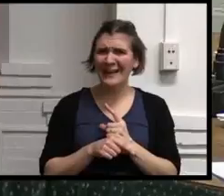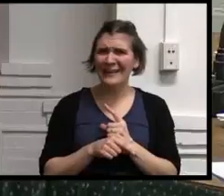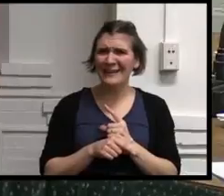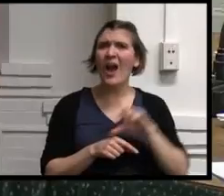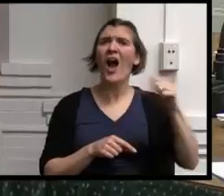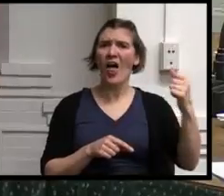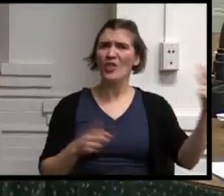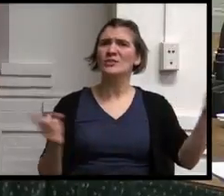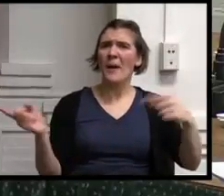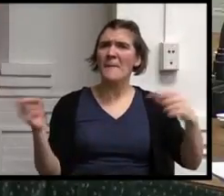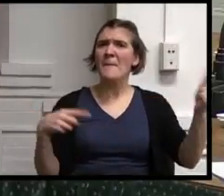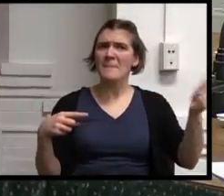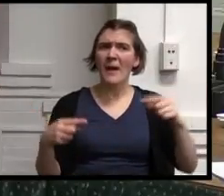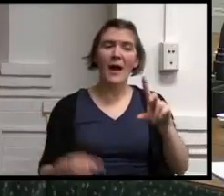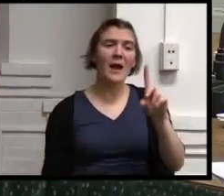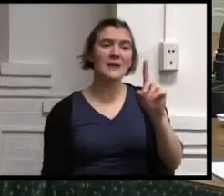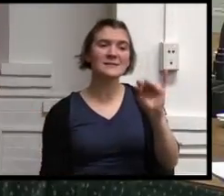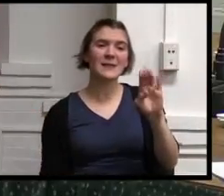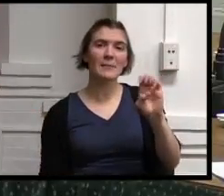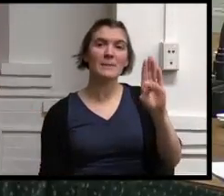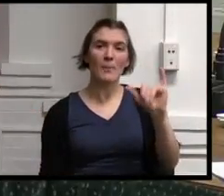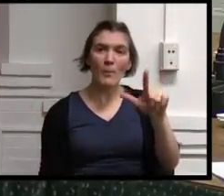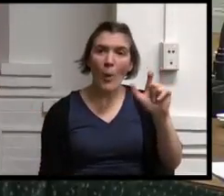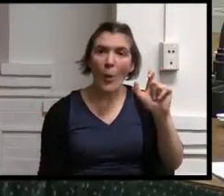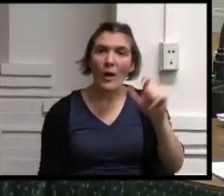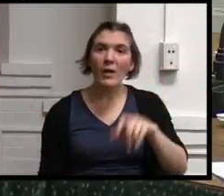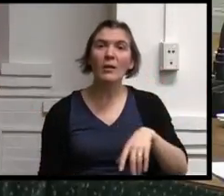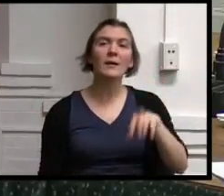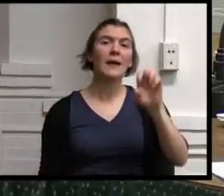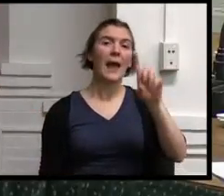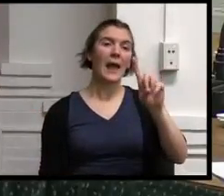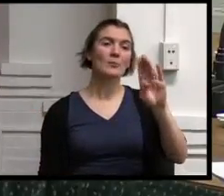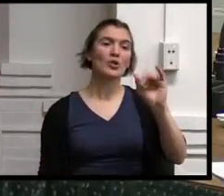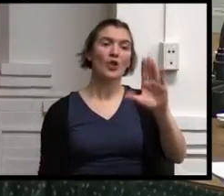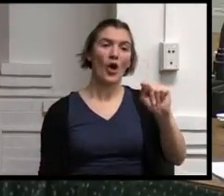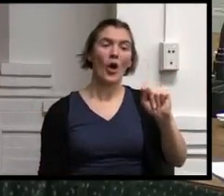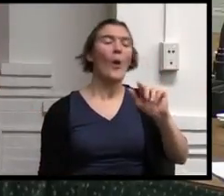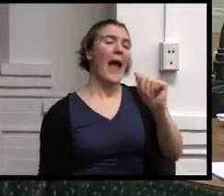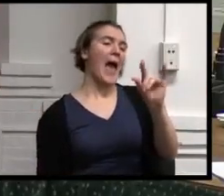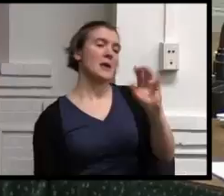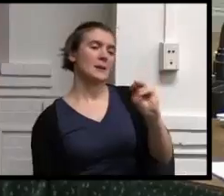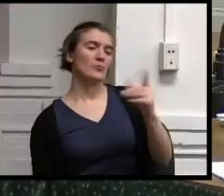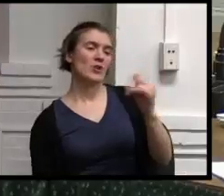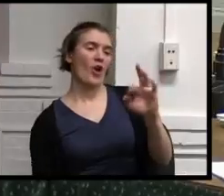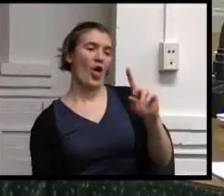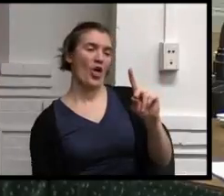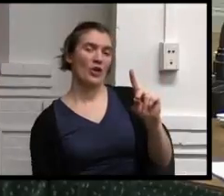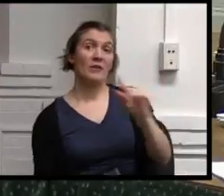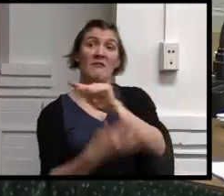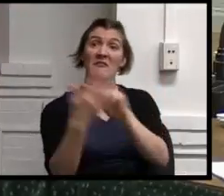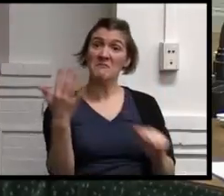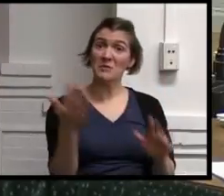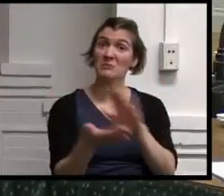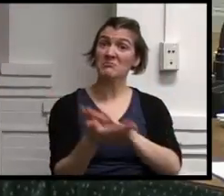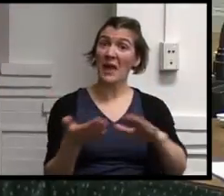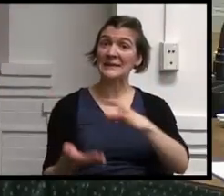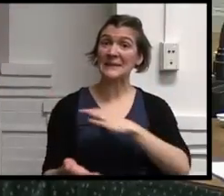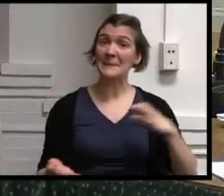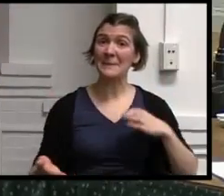from the community as well. David Boyle. David Boyle. Right. Adam Grinnell. Thank you. And Grinnell. It's a nice